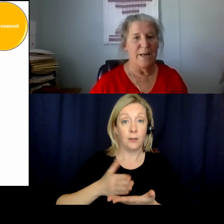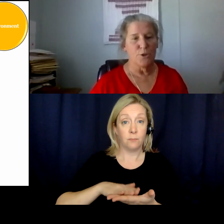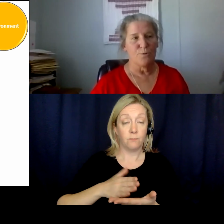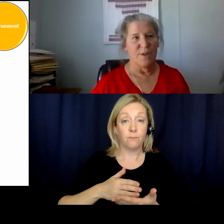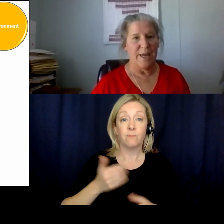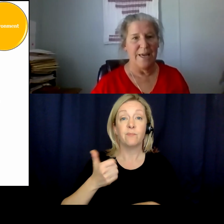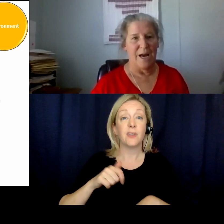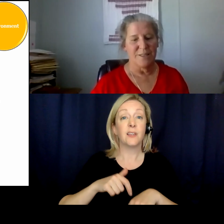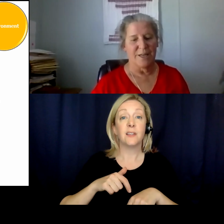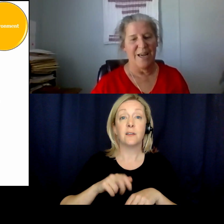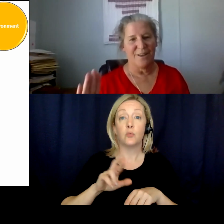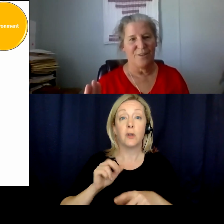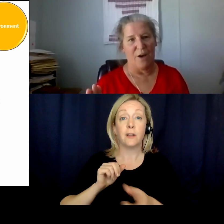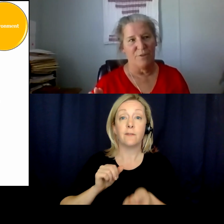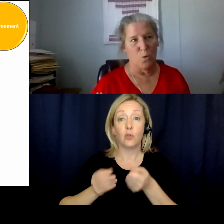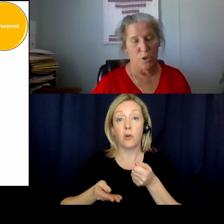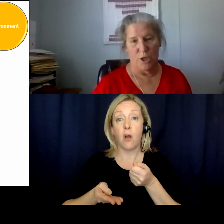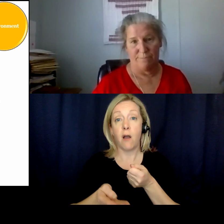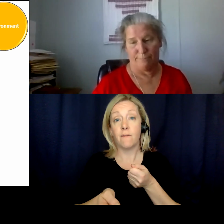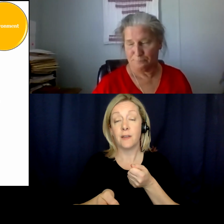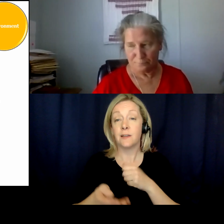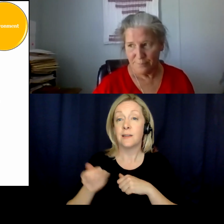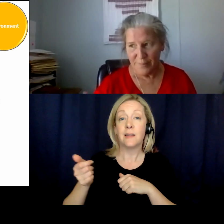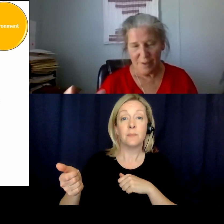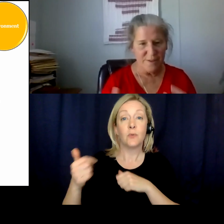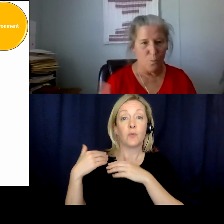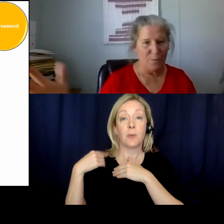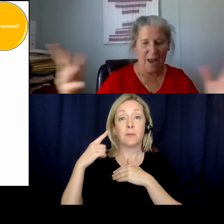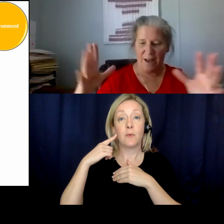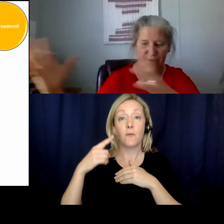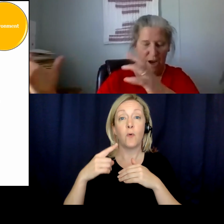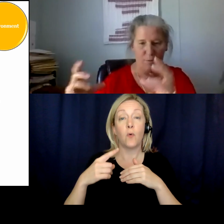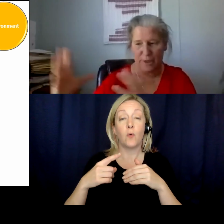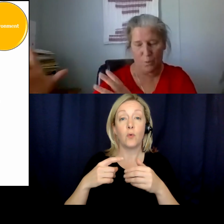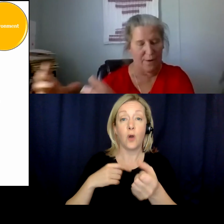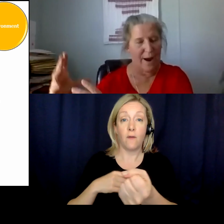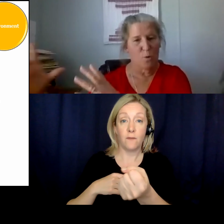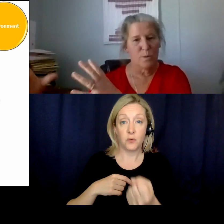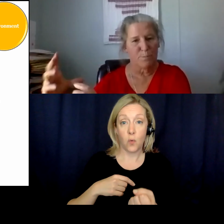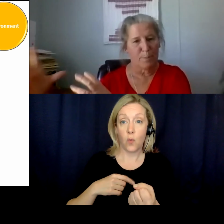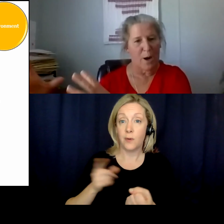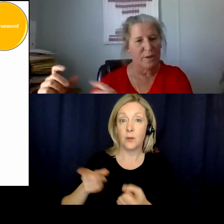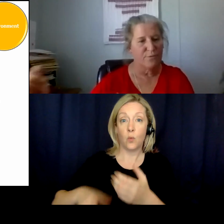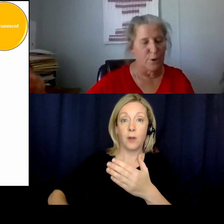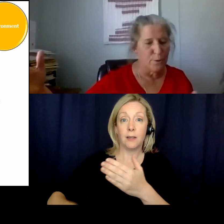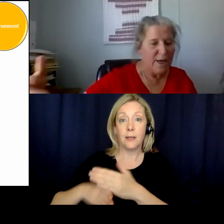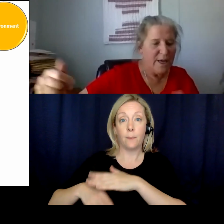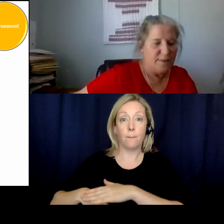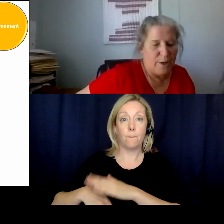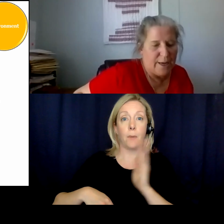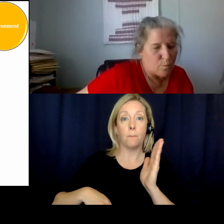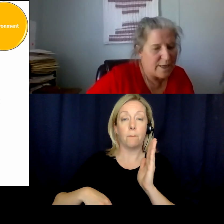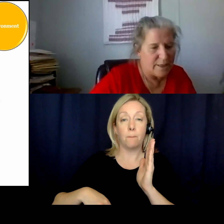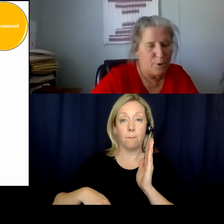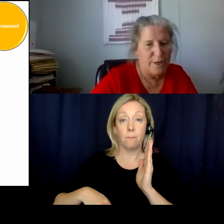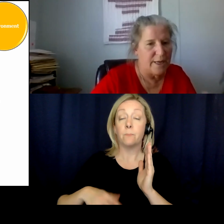would make sure that he got to kick the oven door shut. So we would have, you know, whoever was preparing the food, then